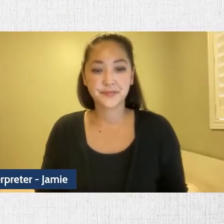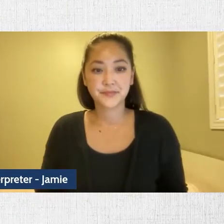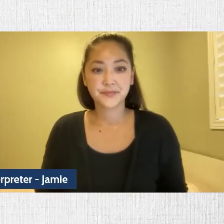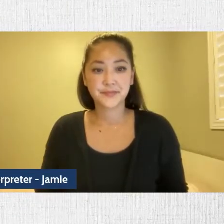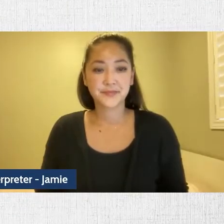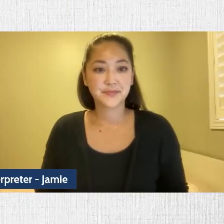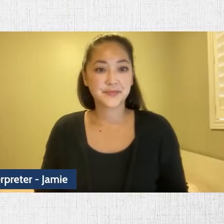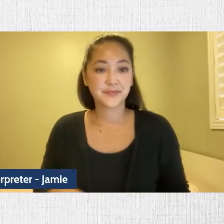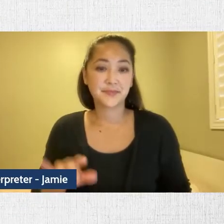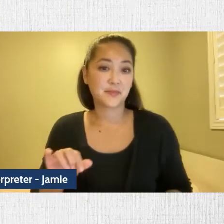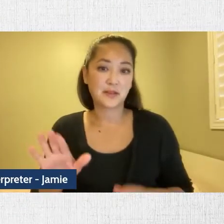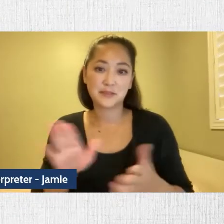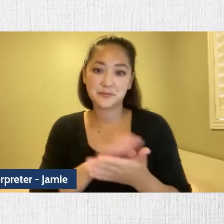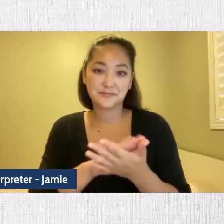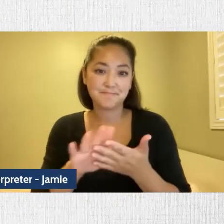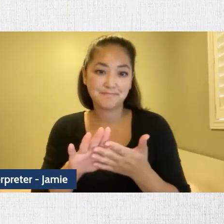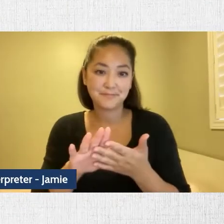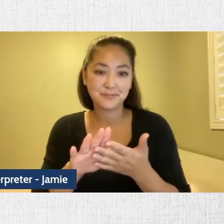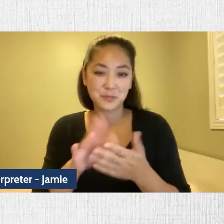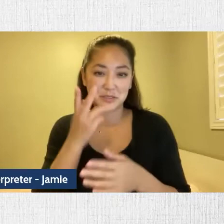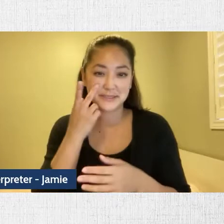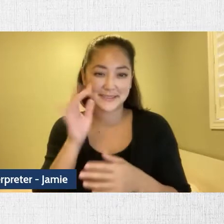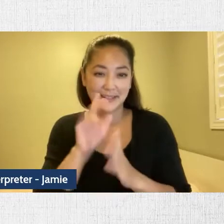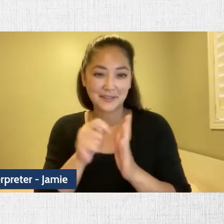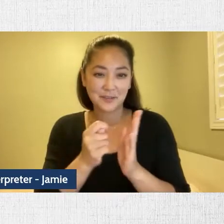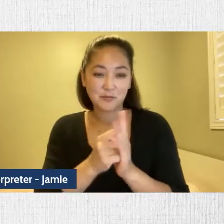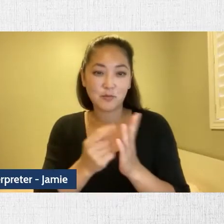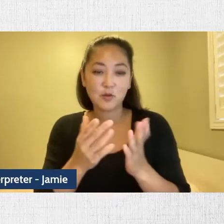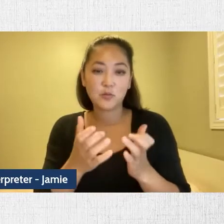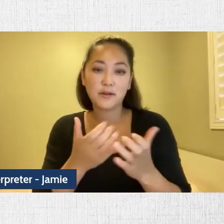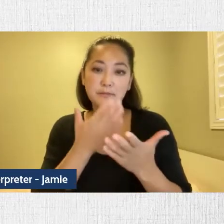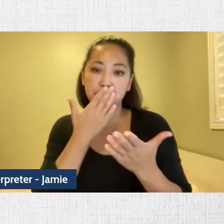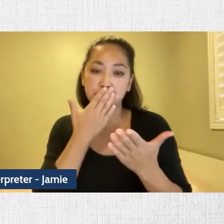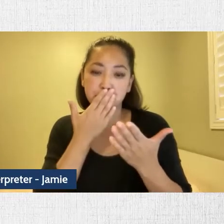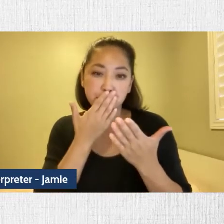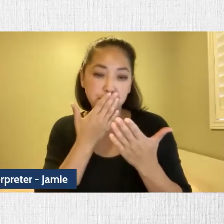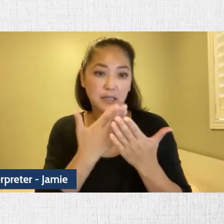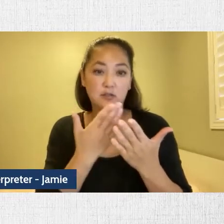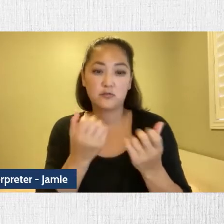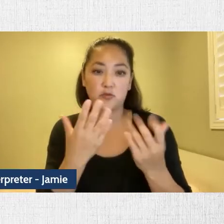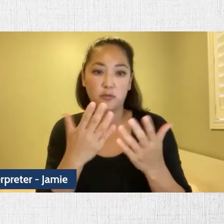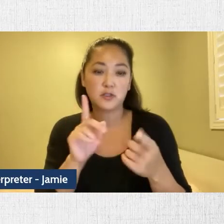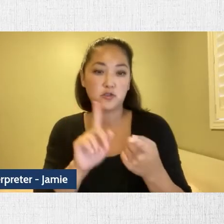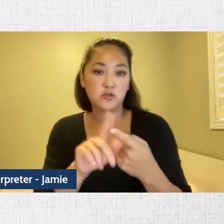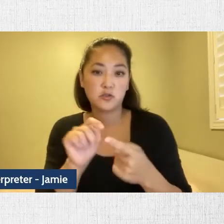So great to see. And we really want to just send a really special thank you to the Tricolor